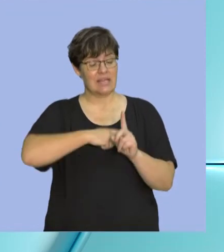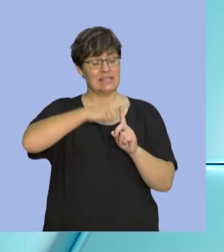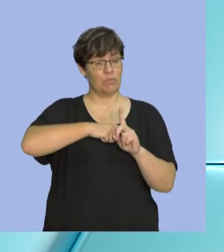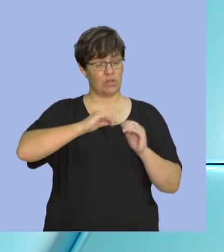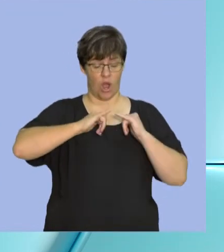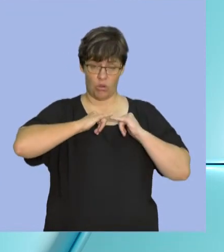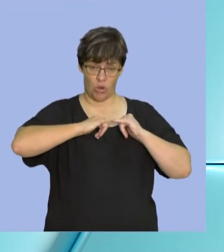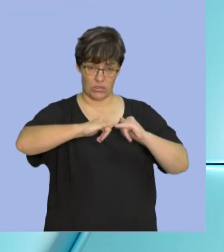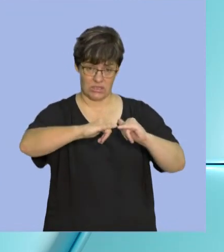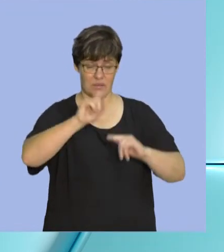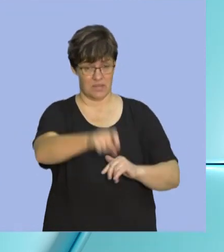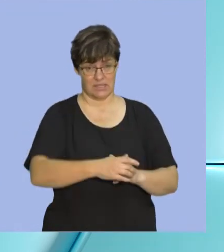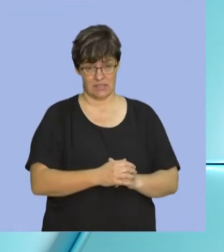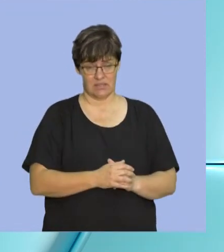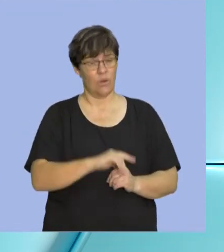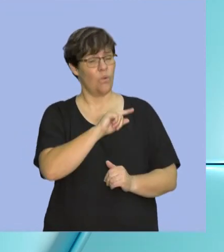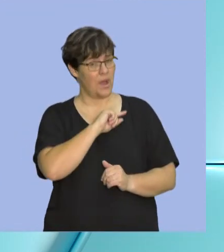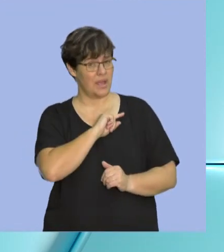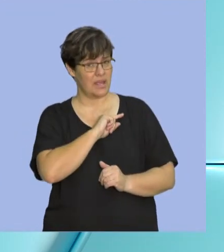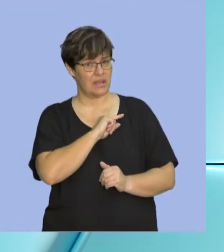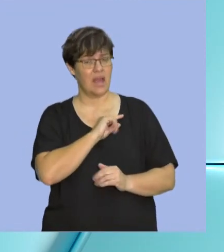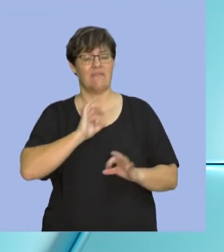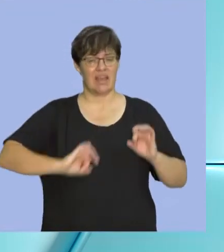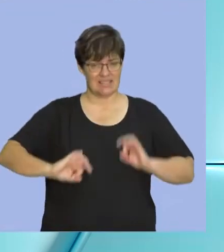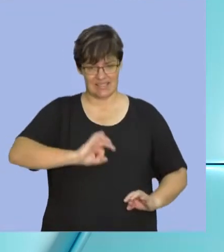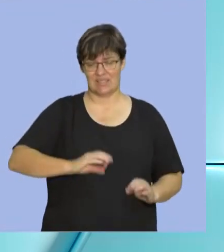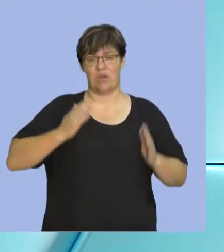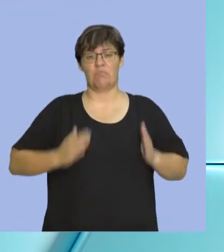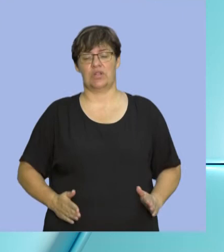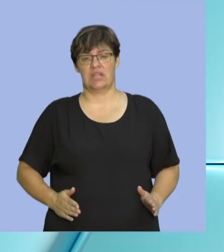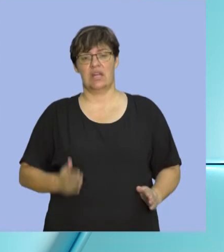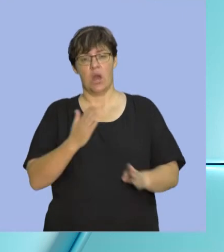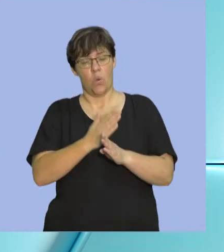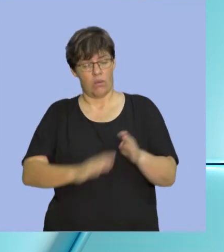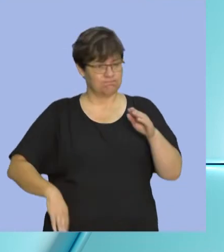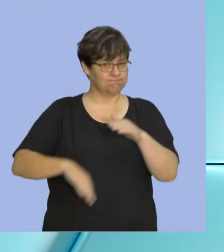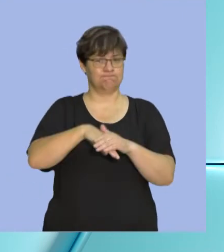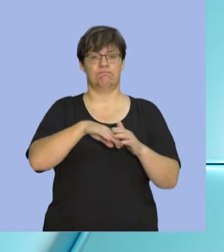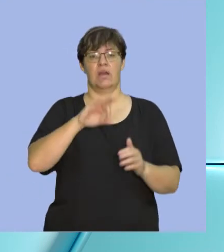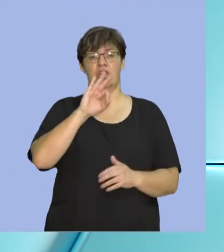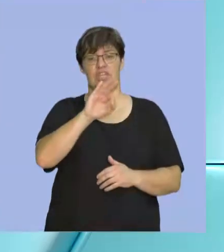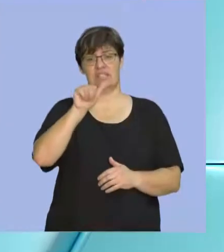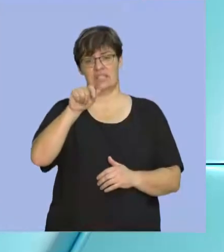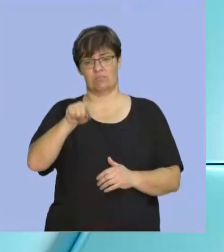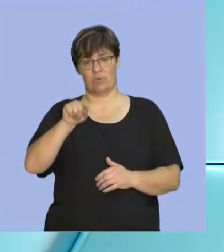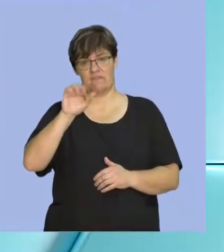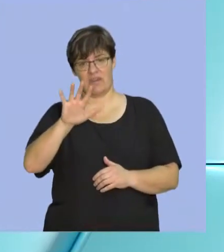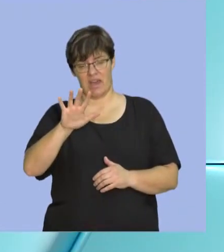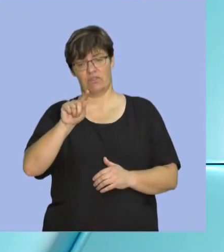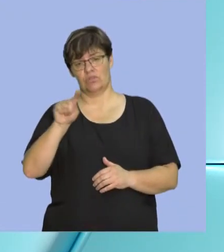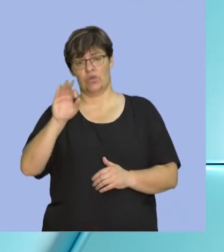constant. And the reason why we do that is we have enzymes in the body that function optimally at 36.5 to 37 degrees